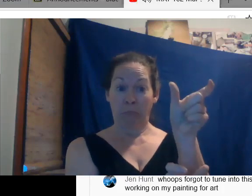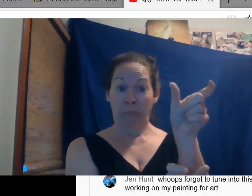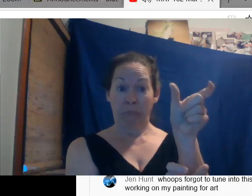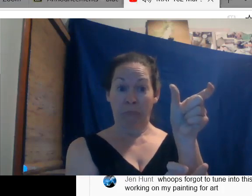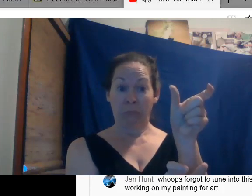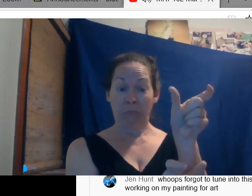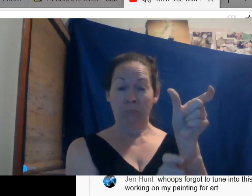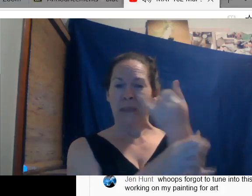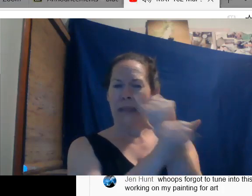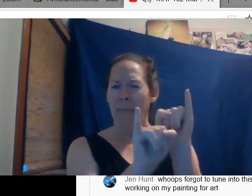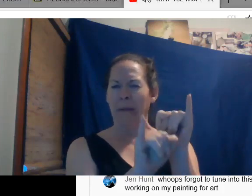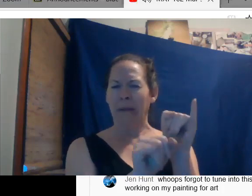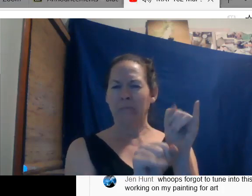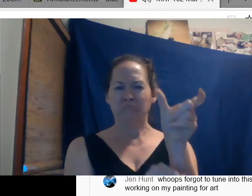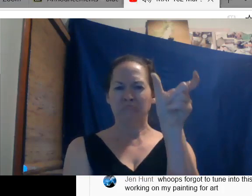was its own thing.